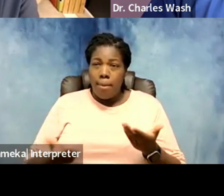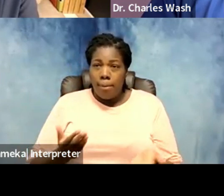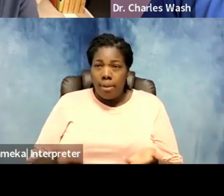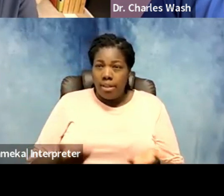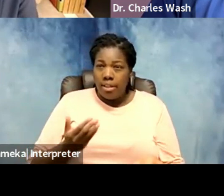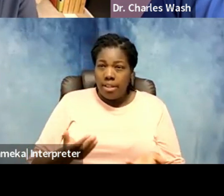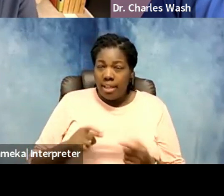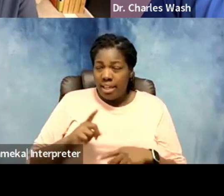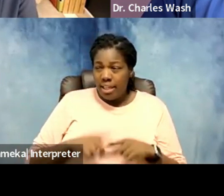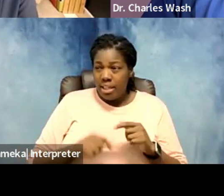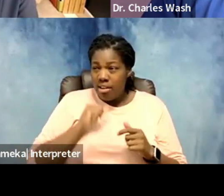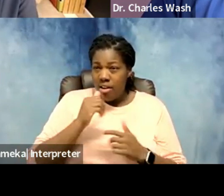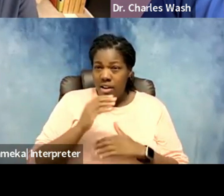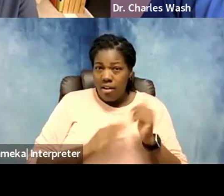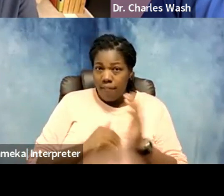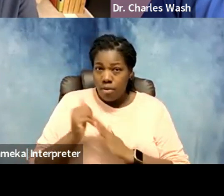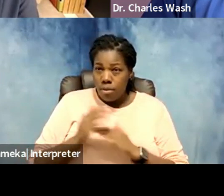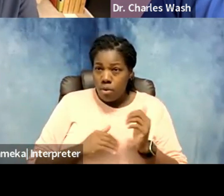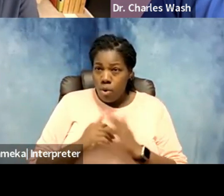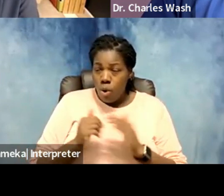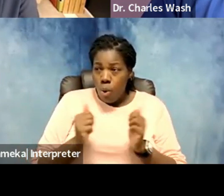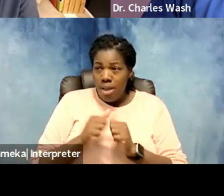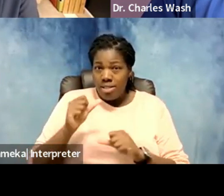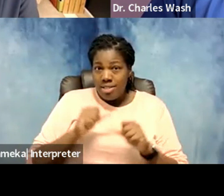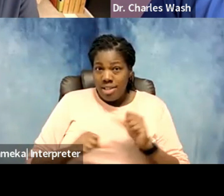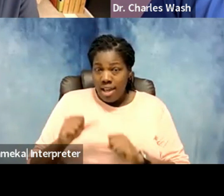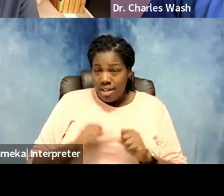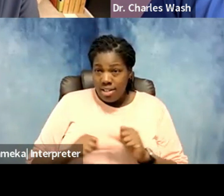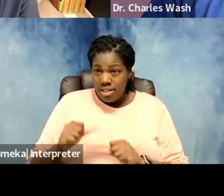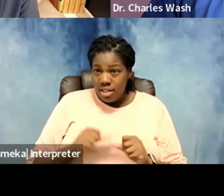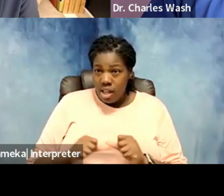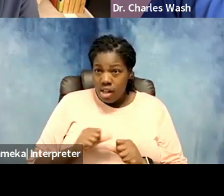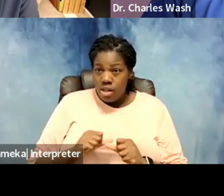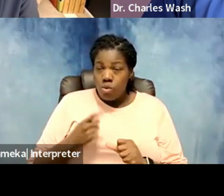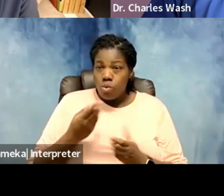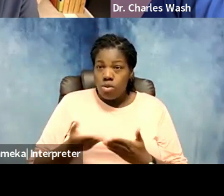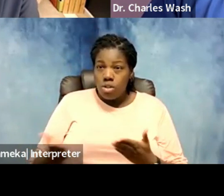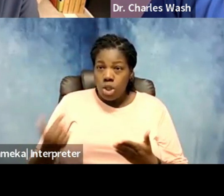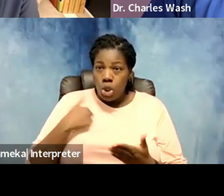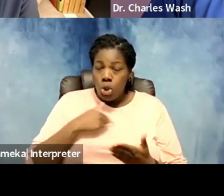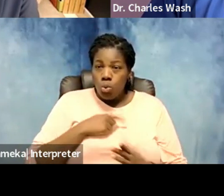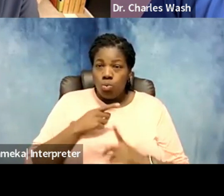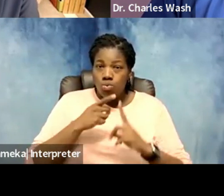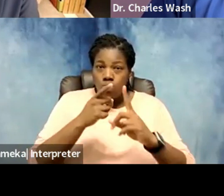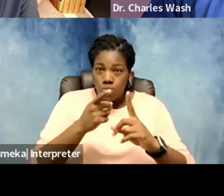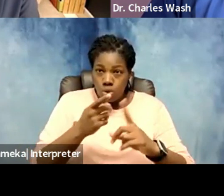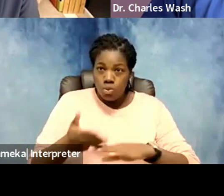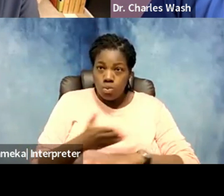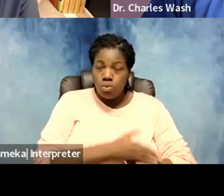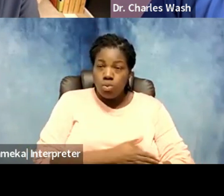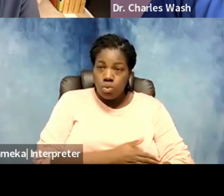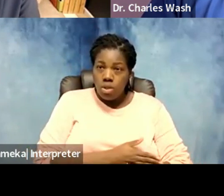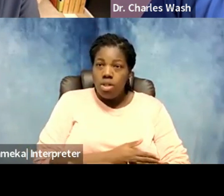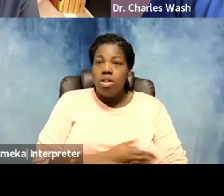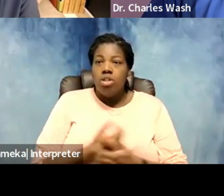necessarily be comfortable around science, right? And so, you know, one of the things we strive to work on is